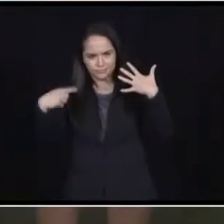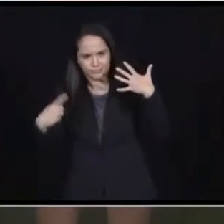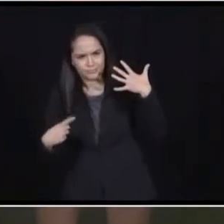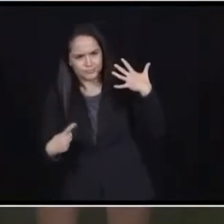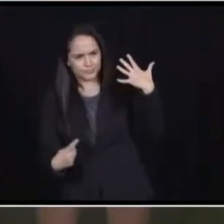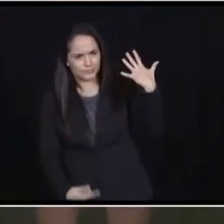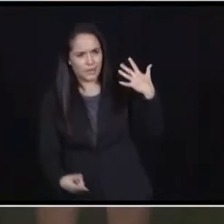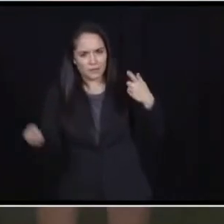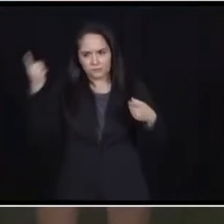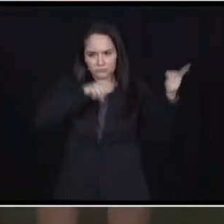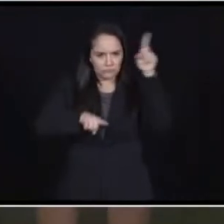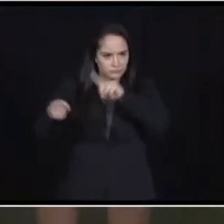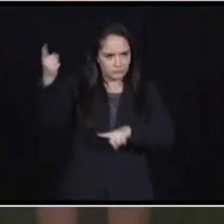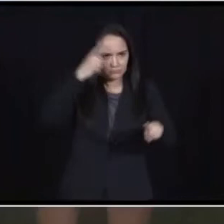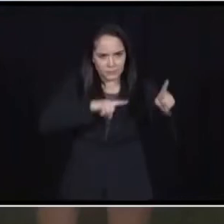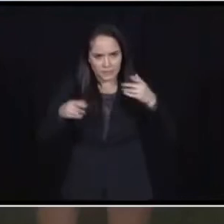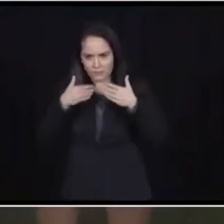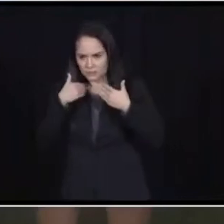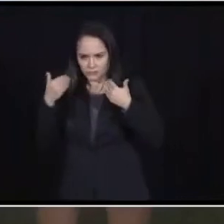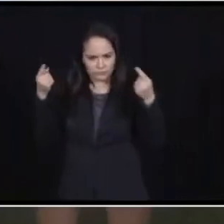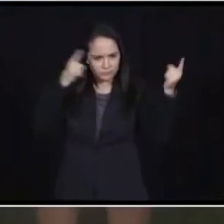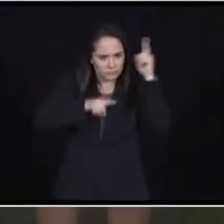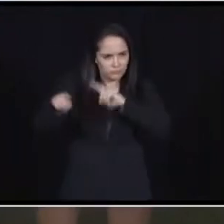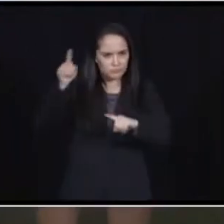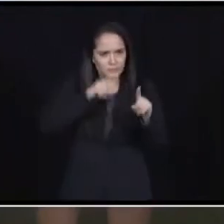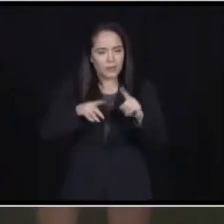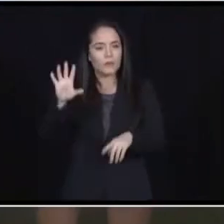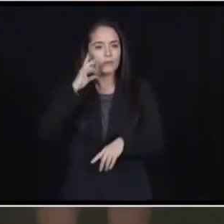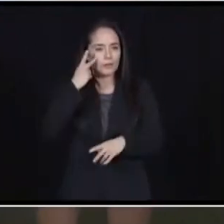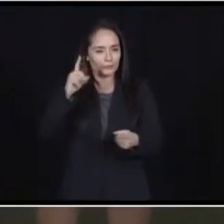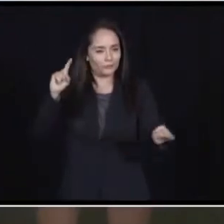true transformations of this sector and people will get the